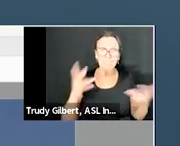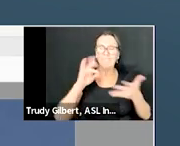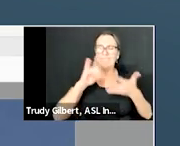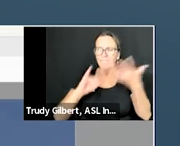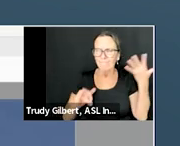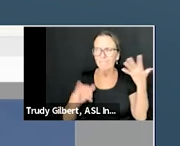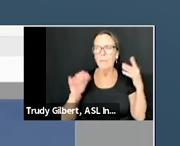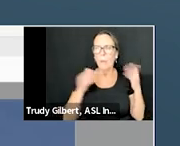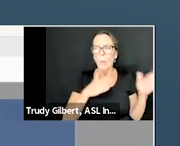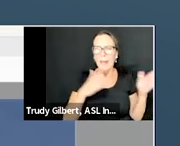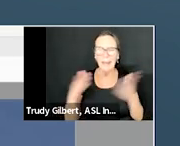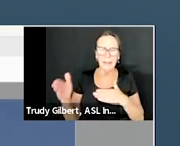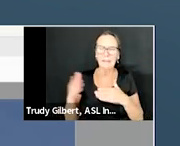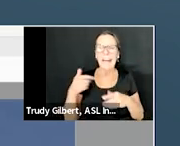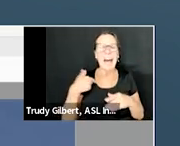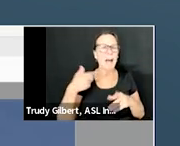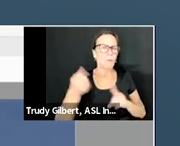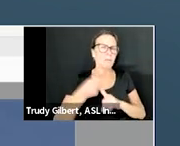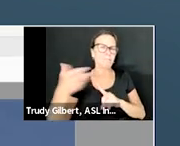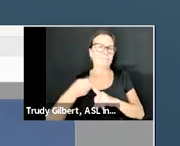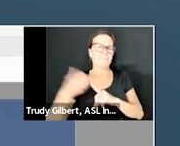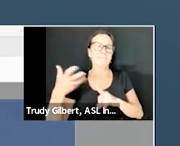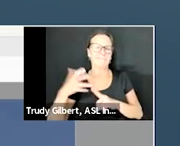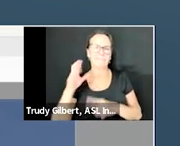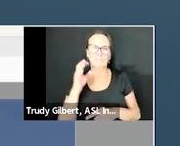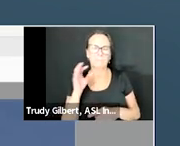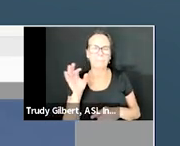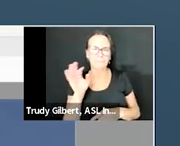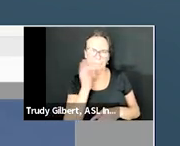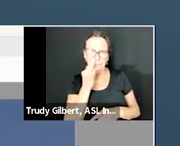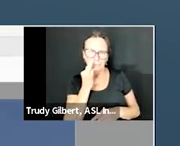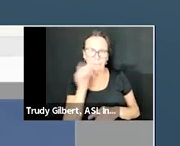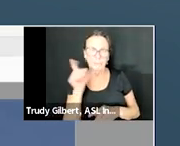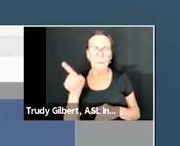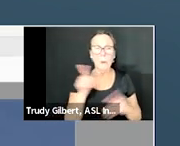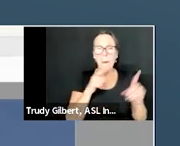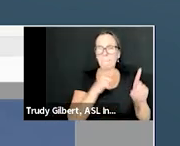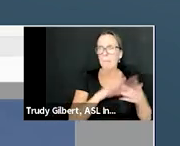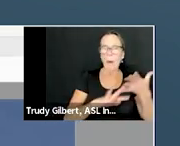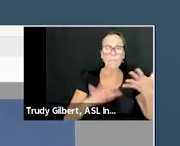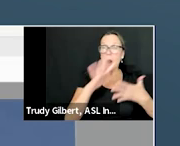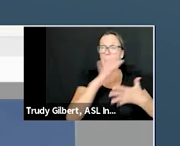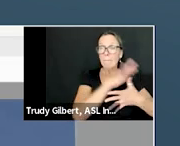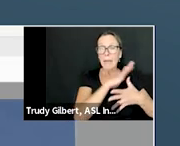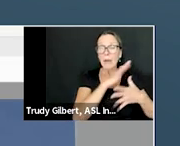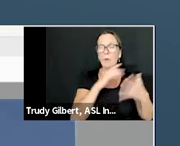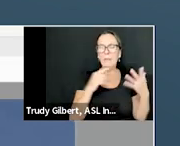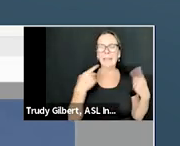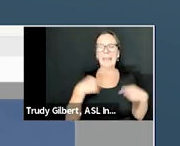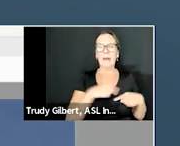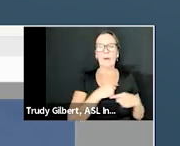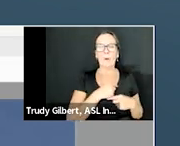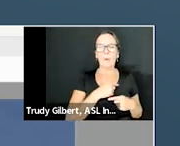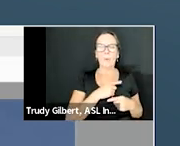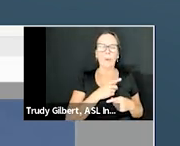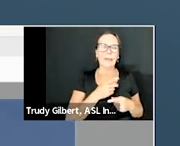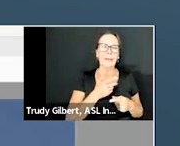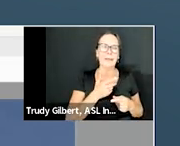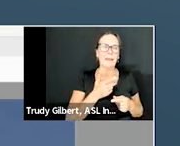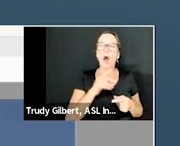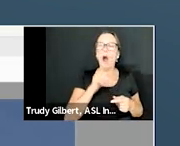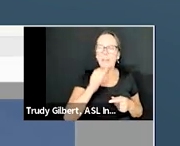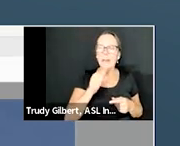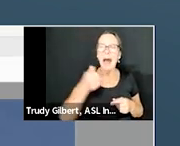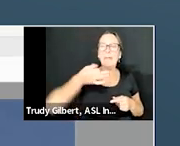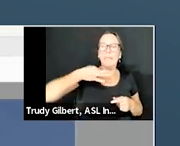I'll talk to in a little bit, but primarily we are, to put it in a nutshell, we're a nonprofit